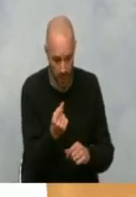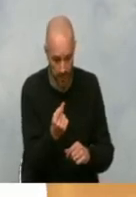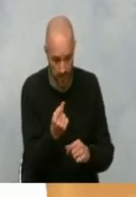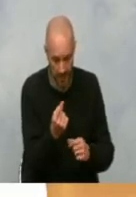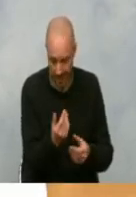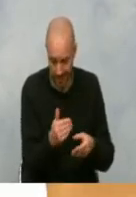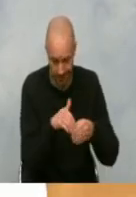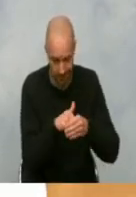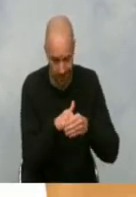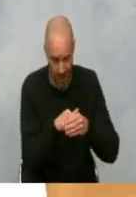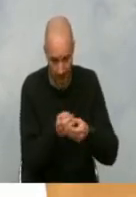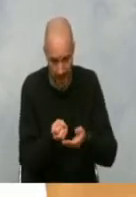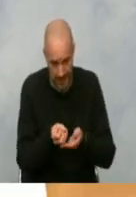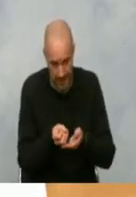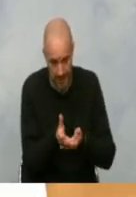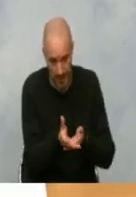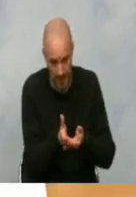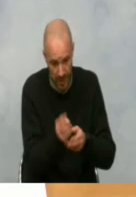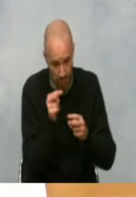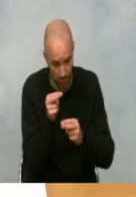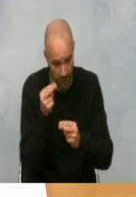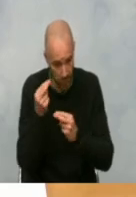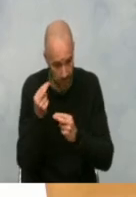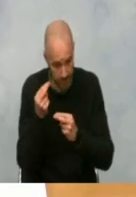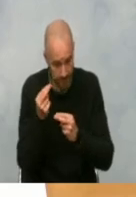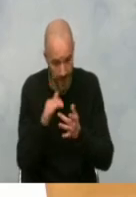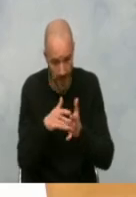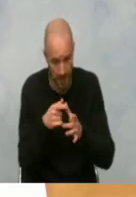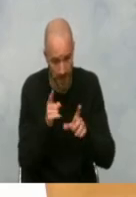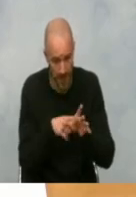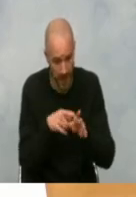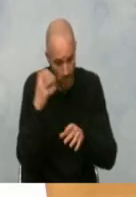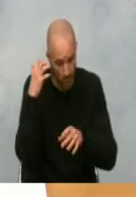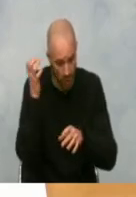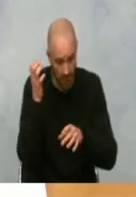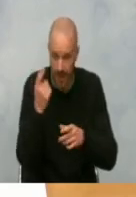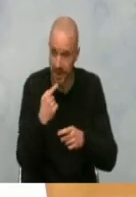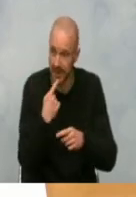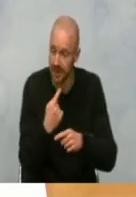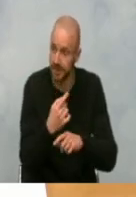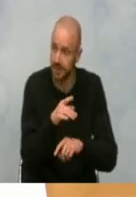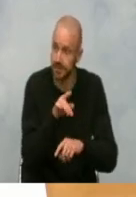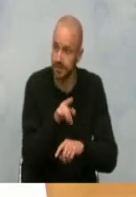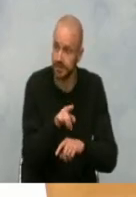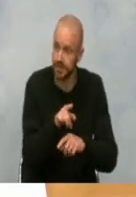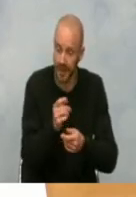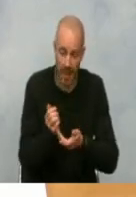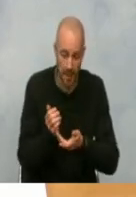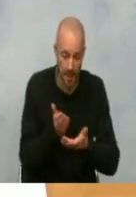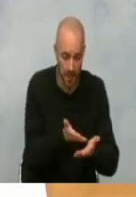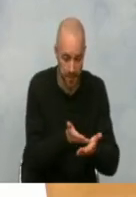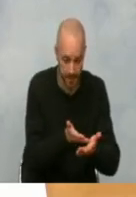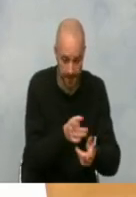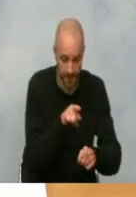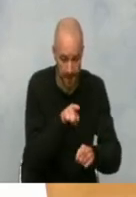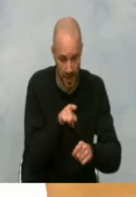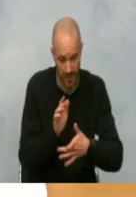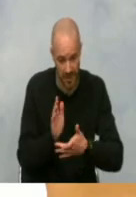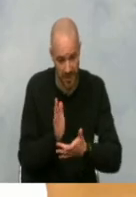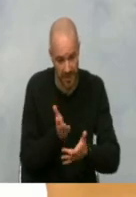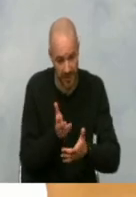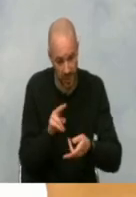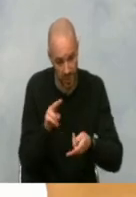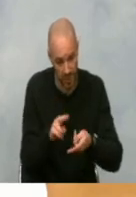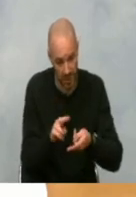review in May, the government announced that the implementation of service concessions guidance was accessible to